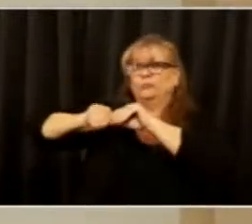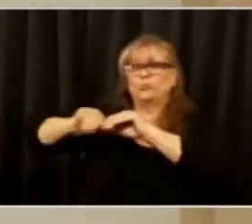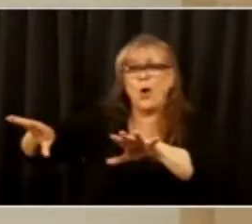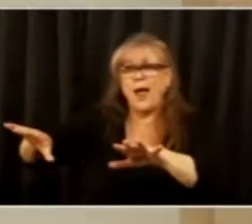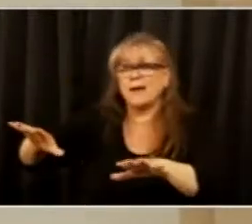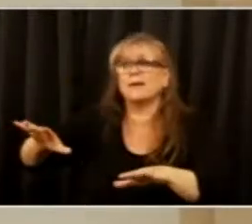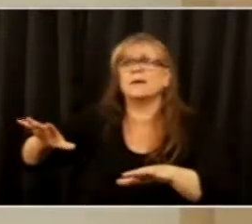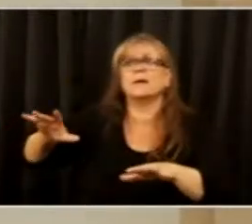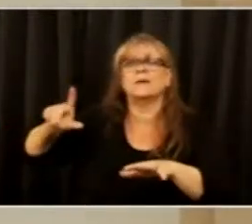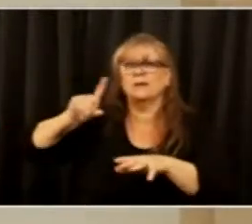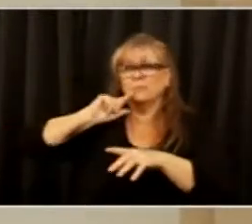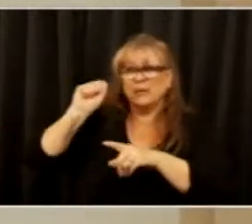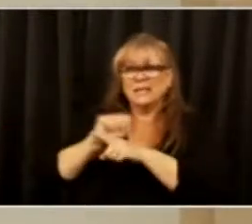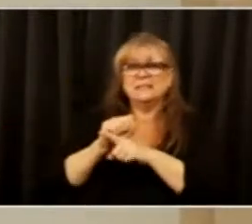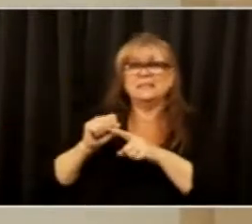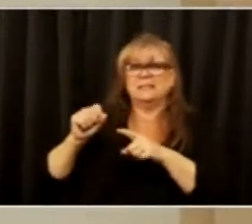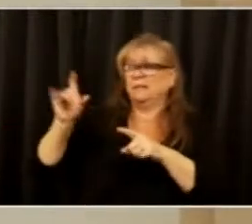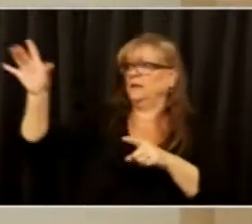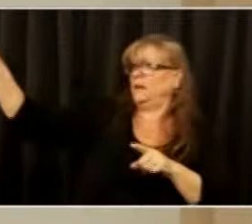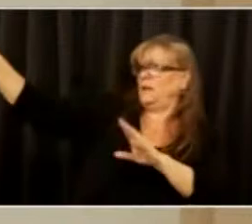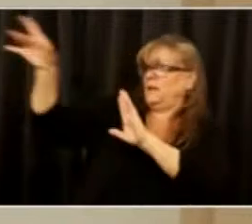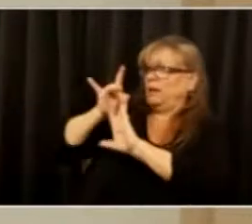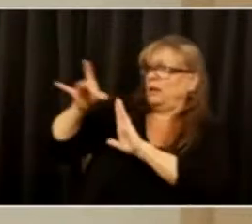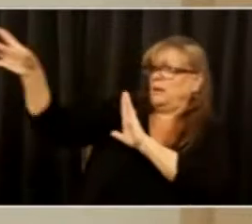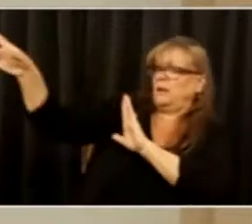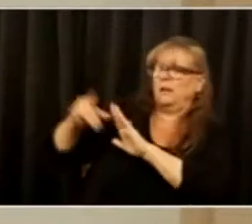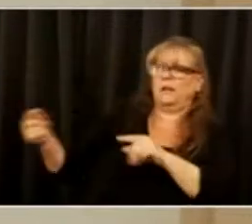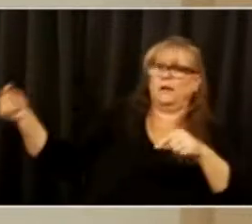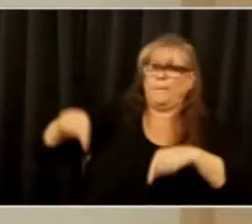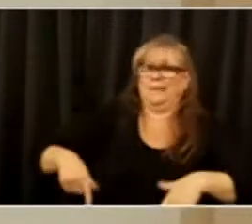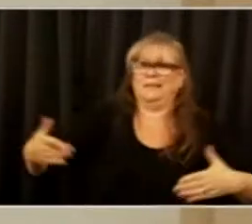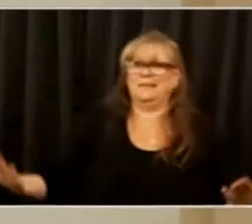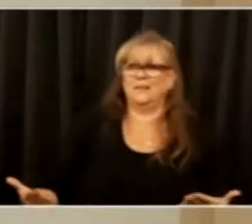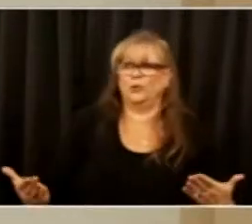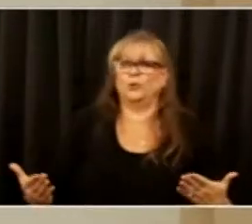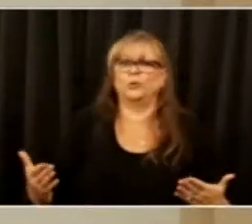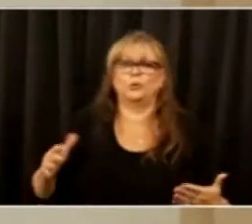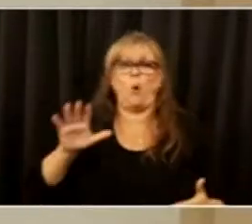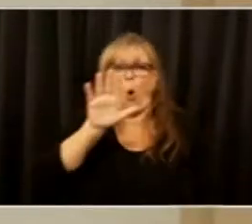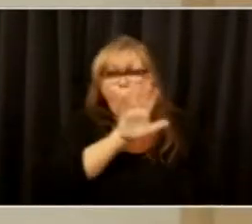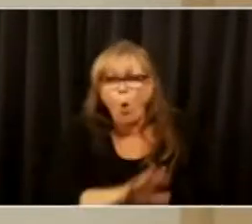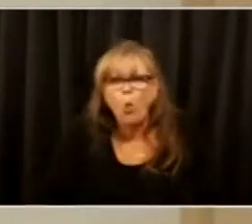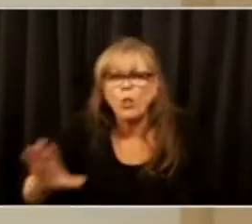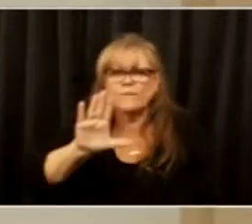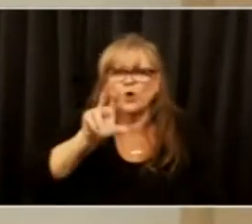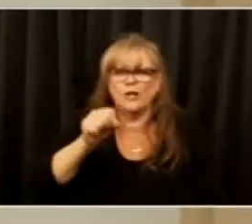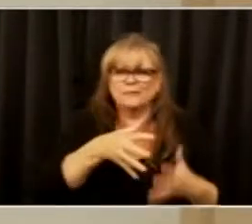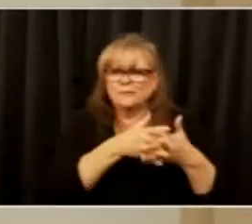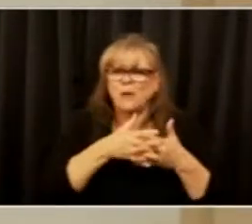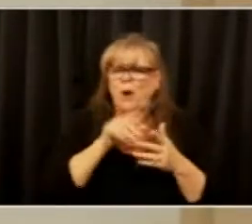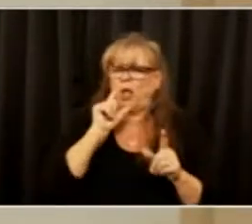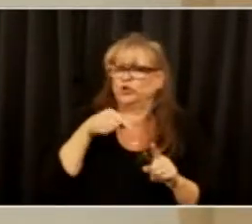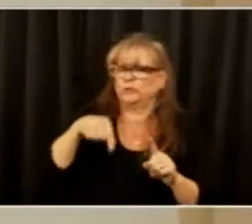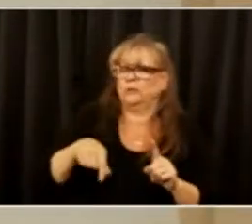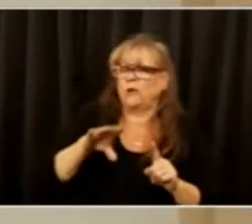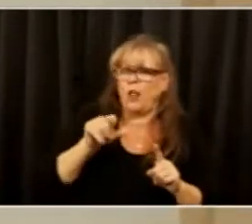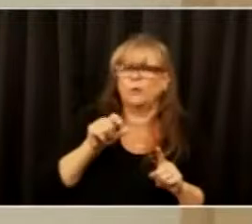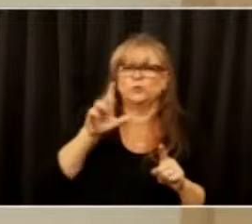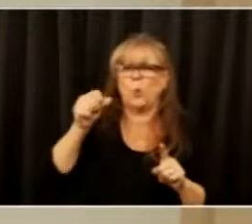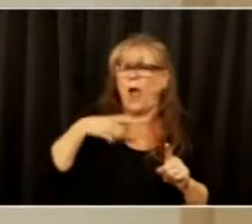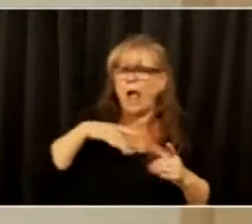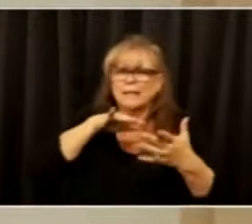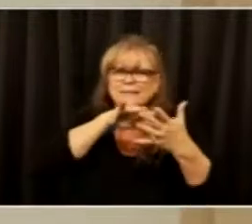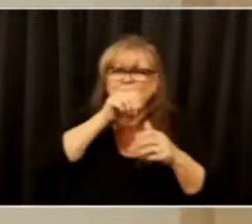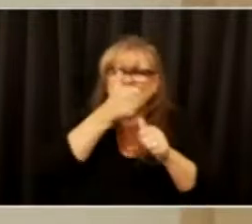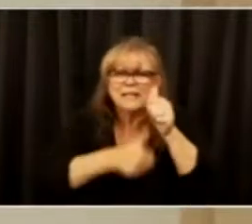across the globe. So still more for us to learn there. We're really trying to understand if these variants that have emerged from